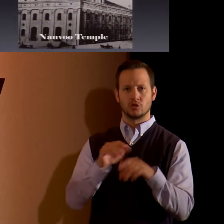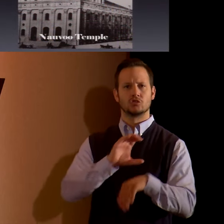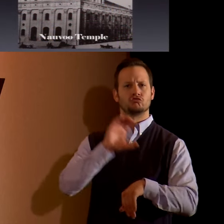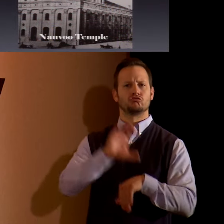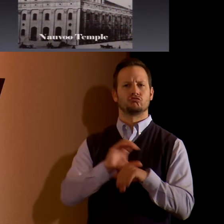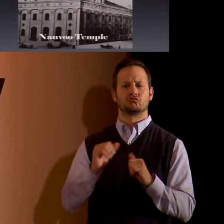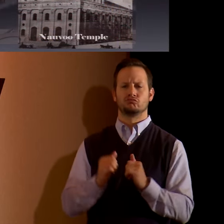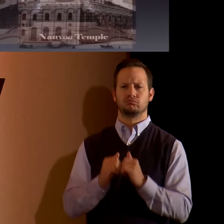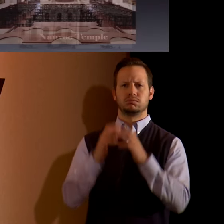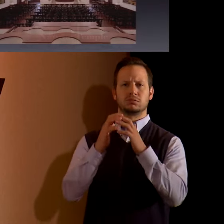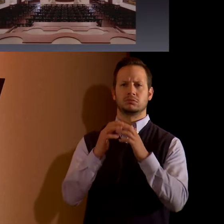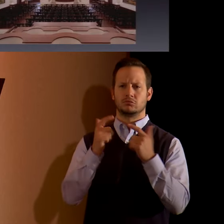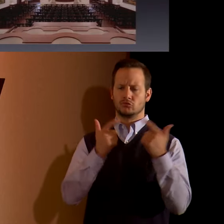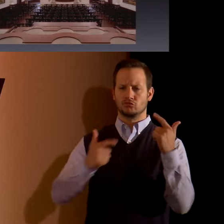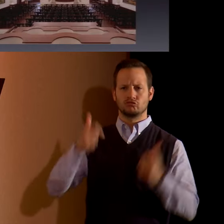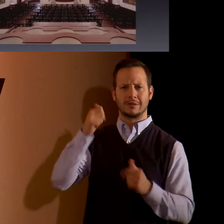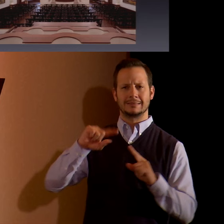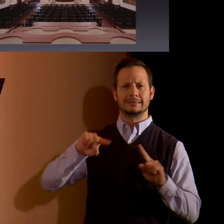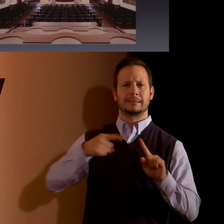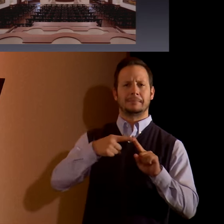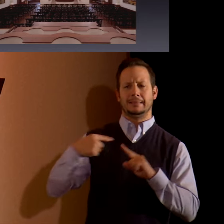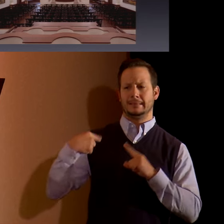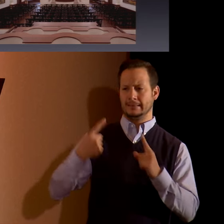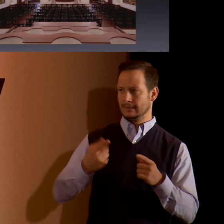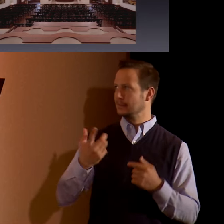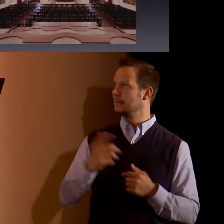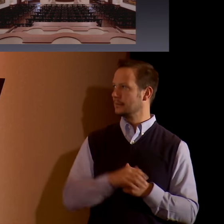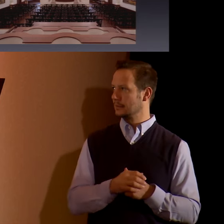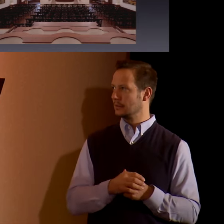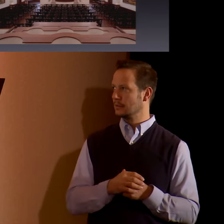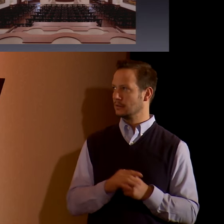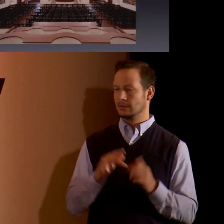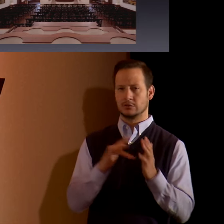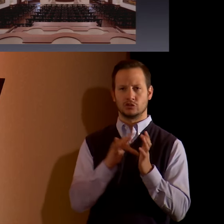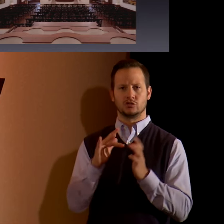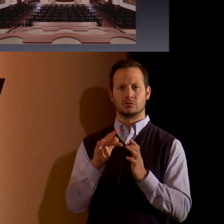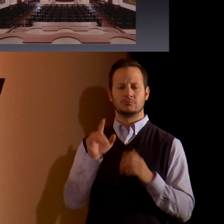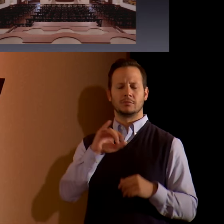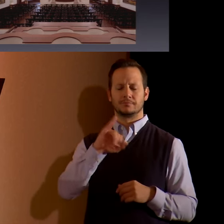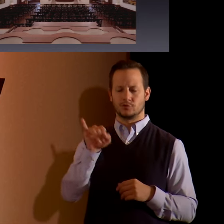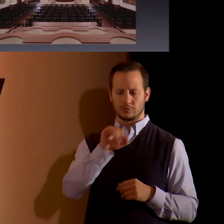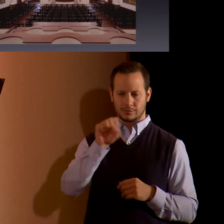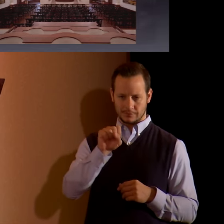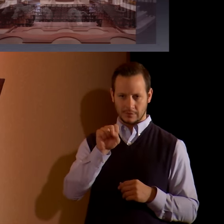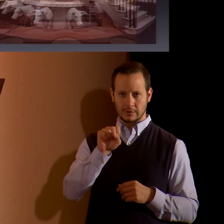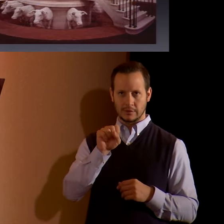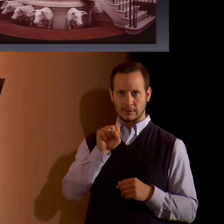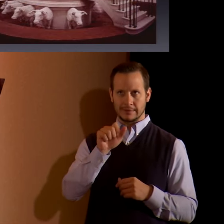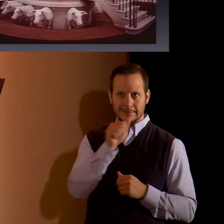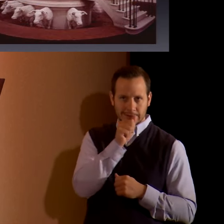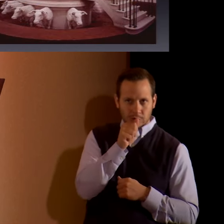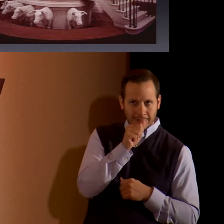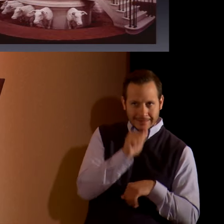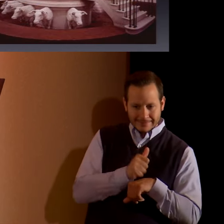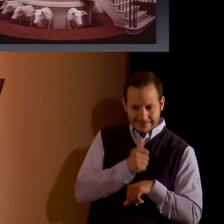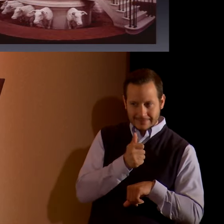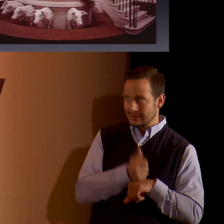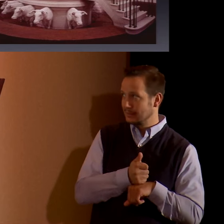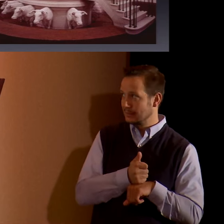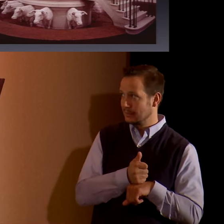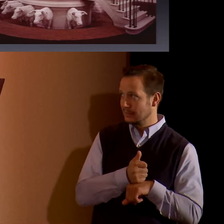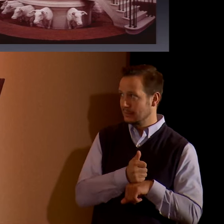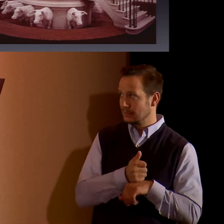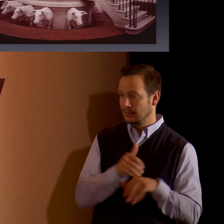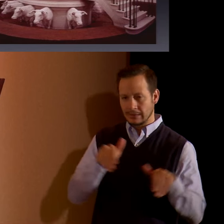its mightiest temple yet. Here too, Joseph Smith first secretly instituted polygamy and introduced